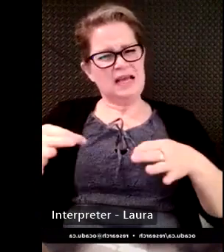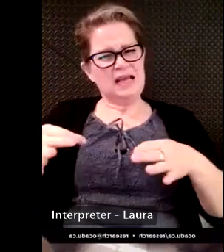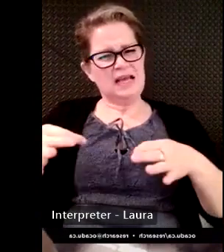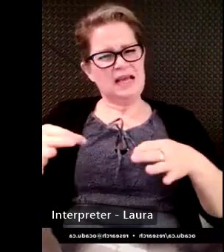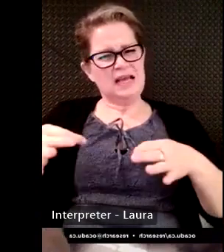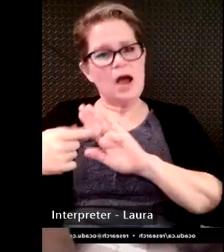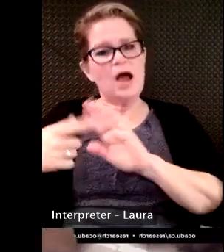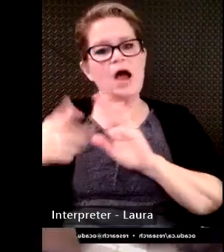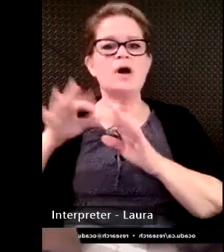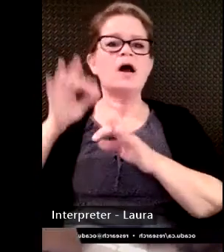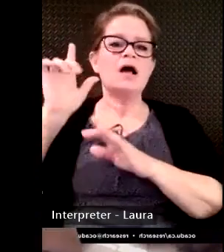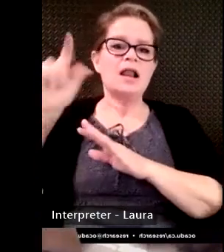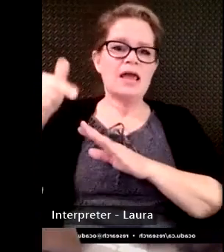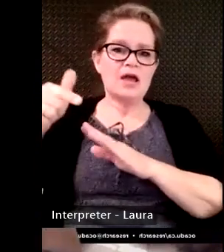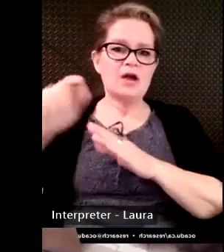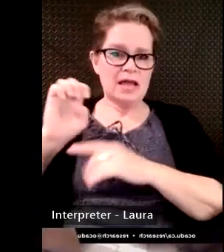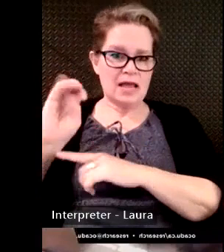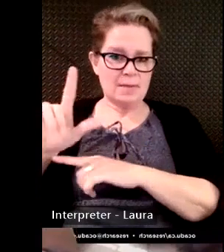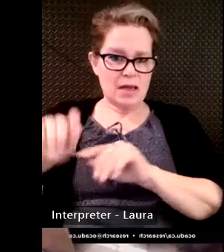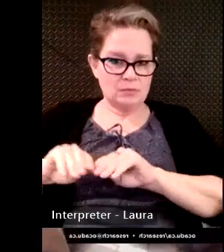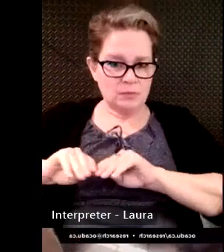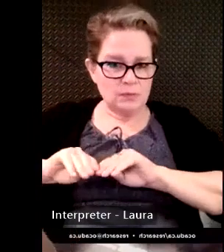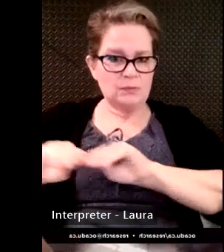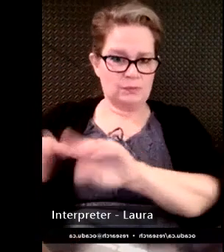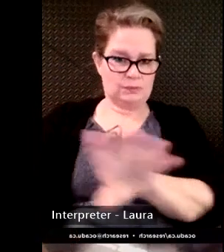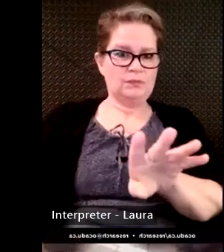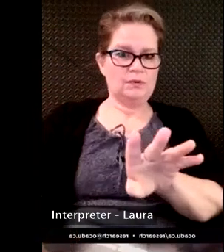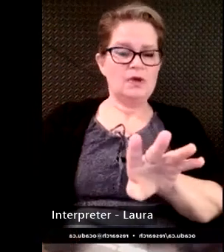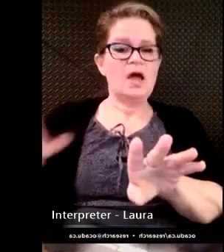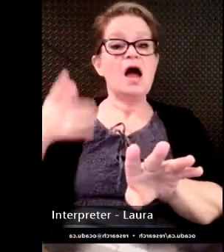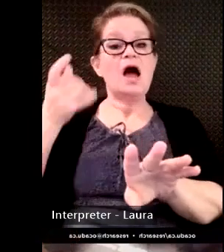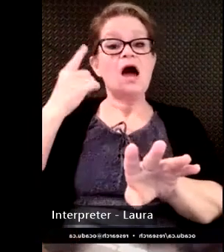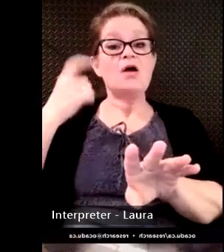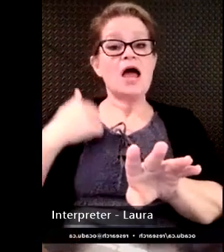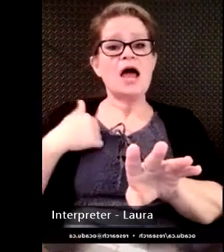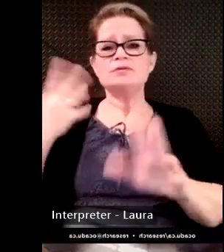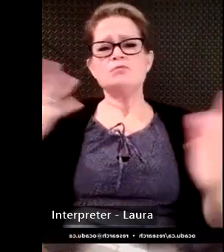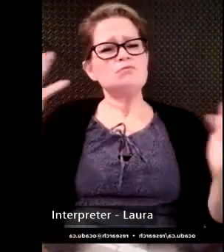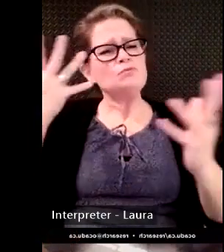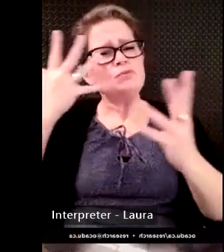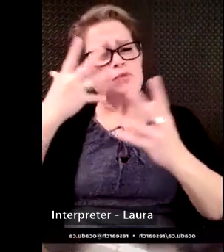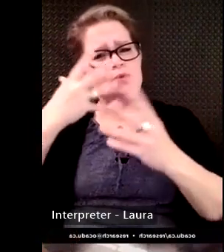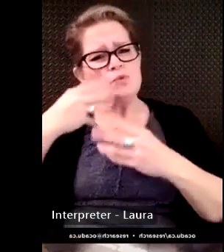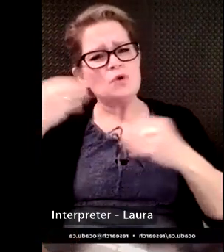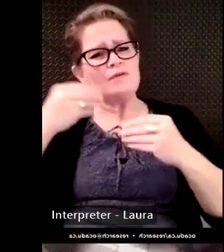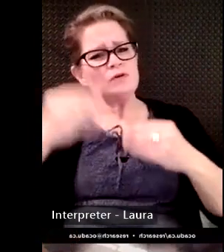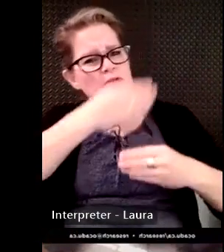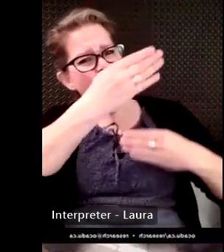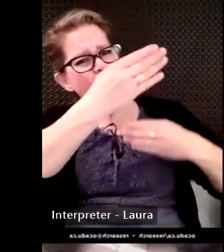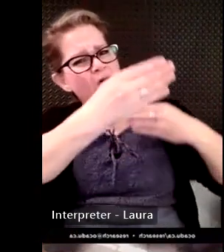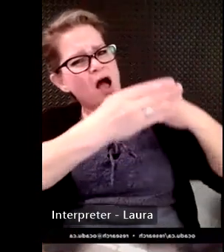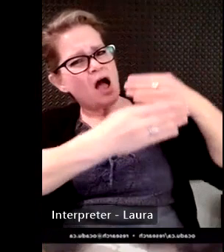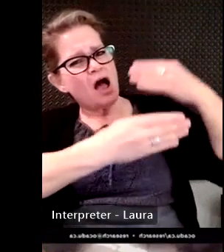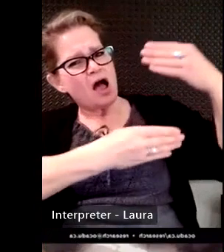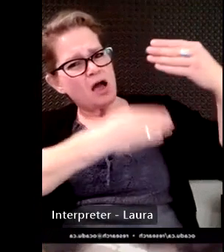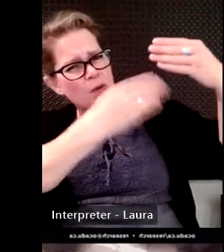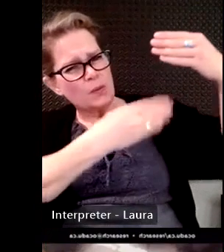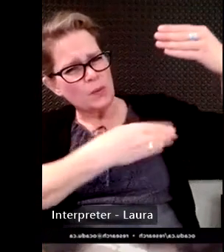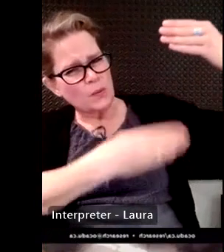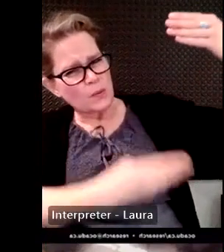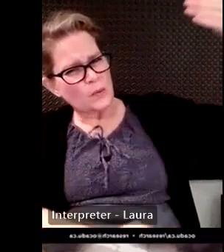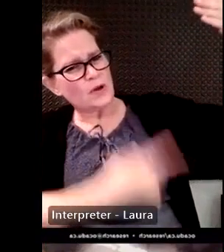beautiful slides, which I'll send to you, which talk about urban Indigenous populations, both in terms of percentage and also in